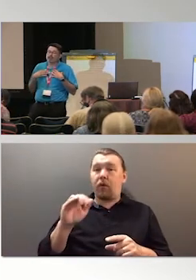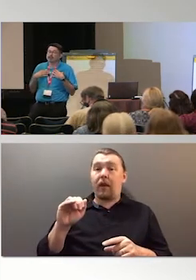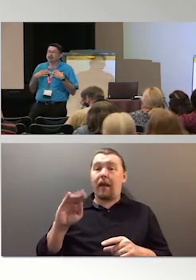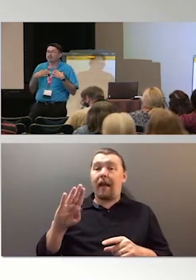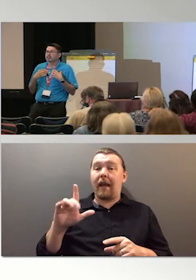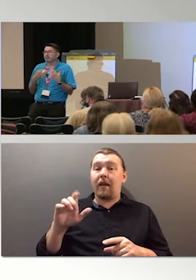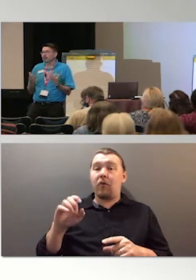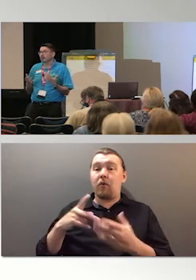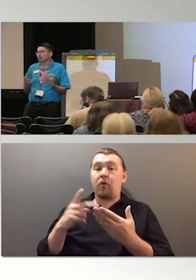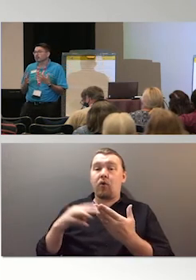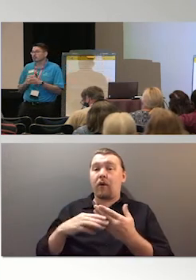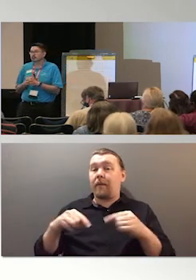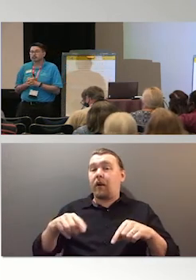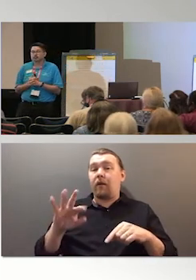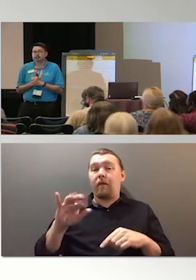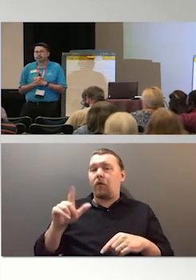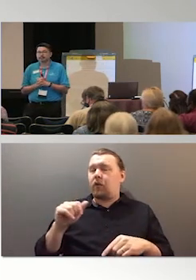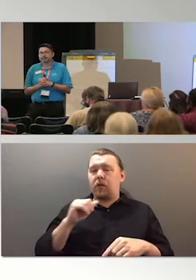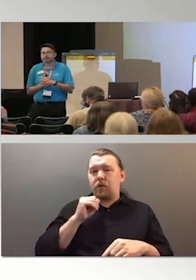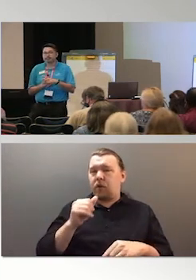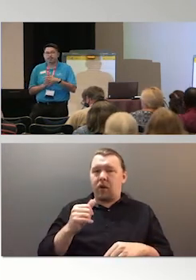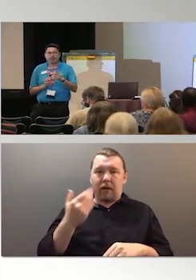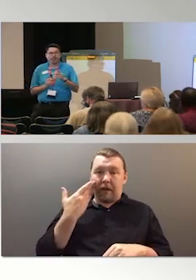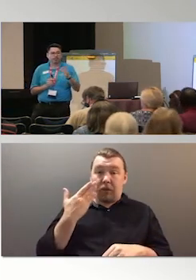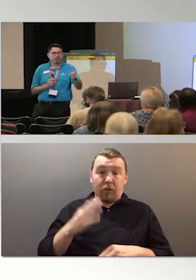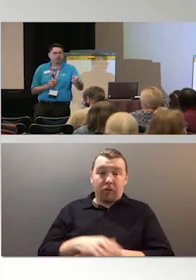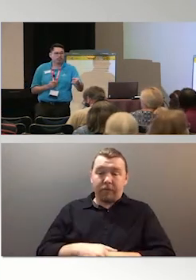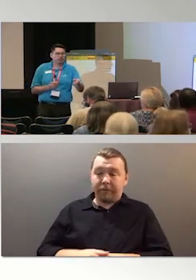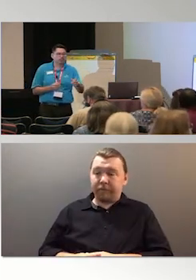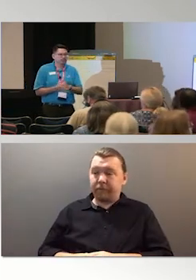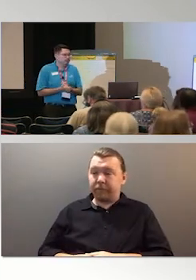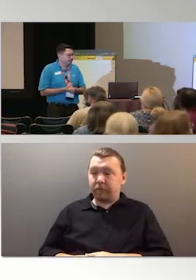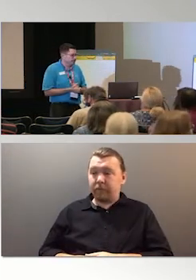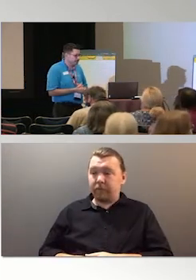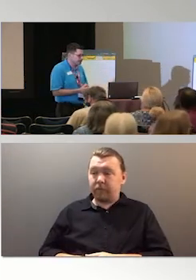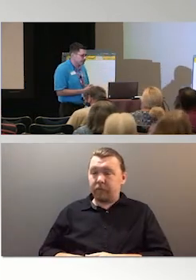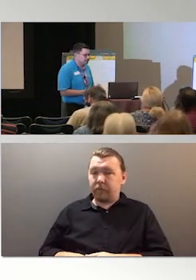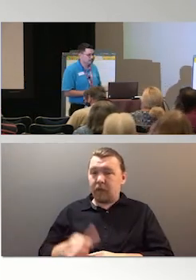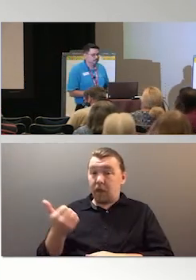is not, to my knowledge. Okay, I think you had a question.